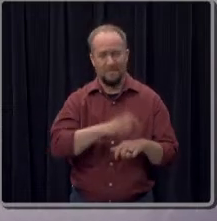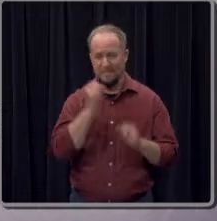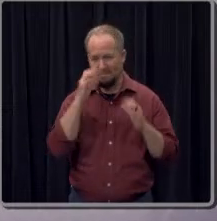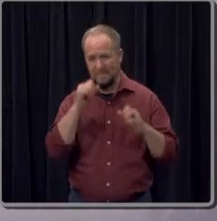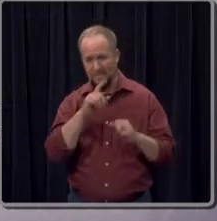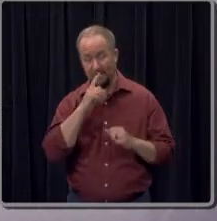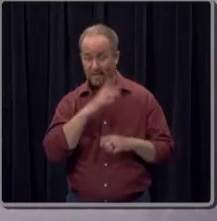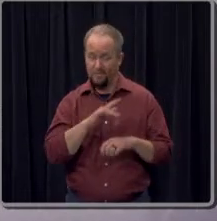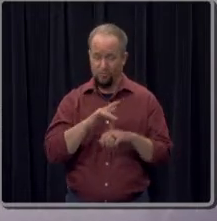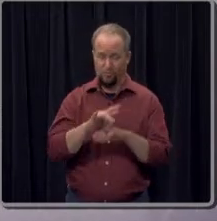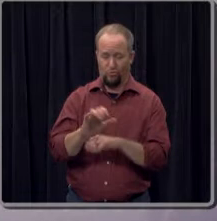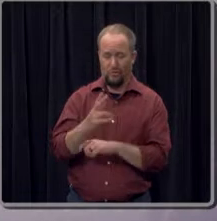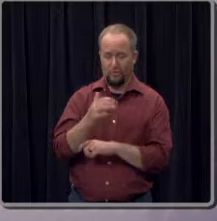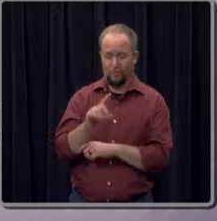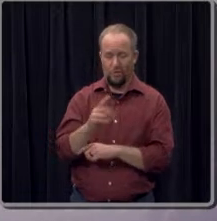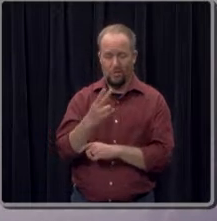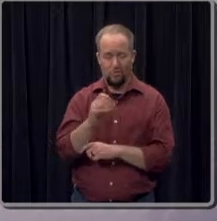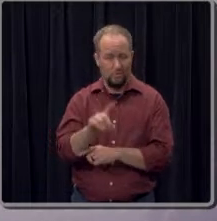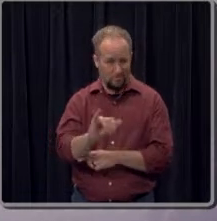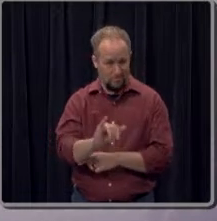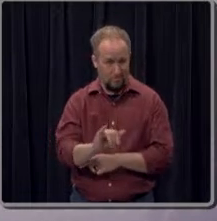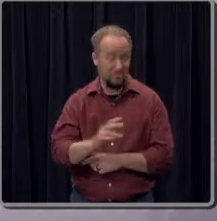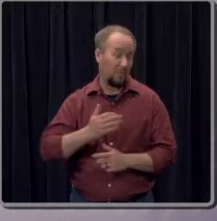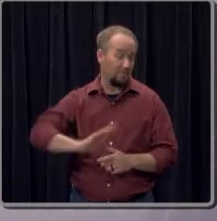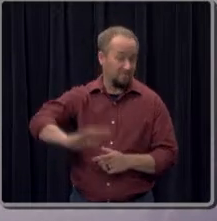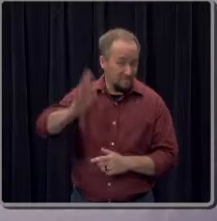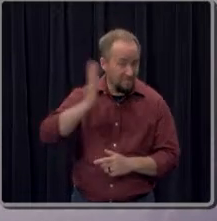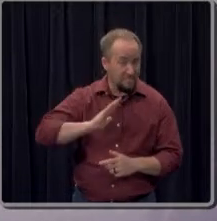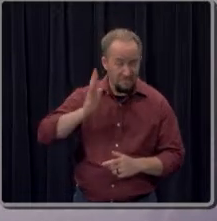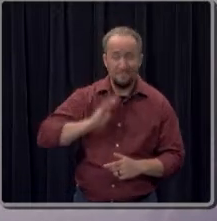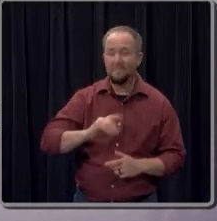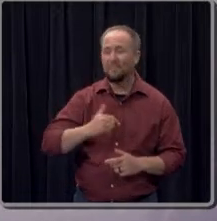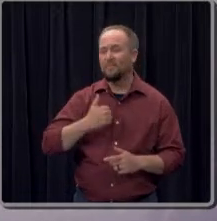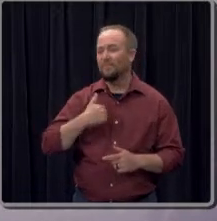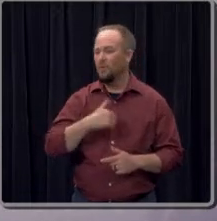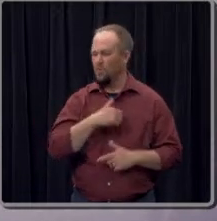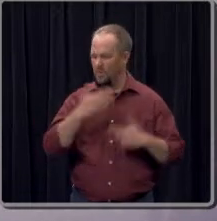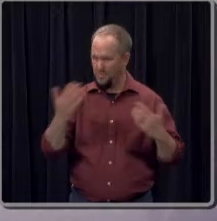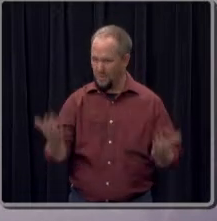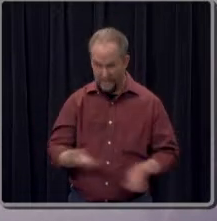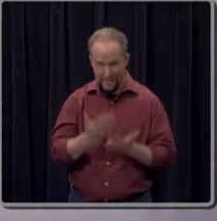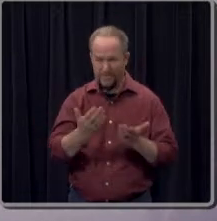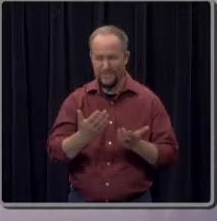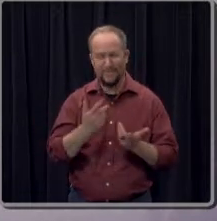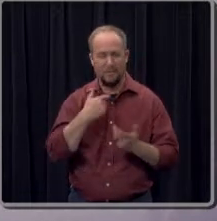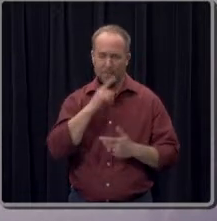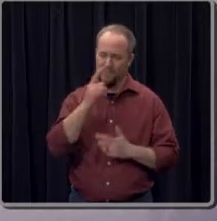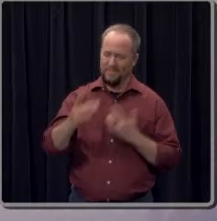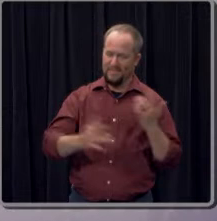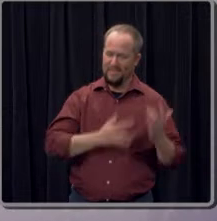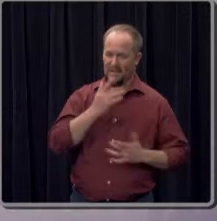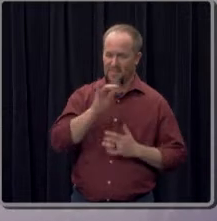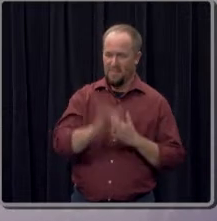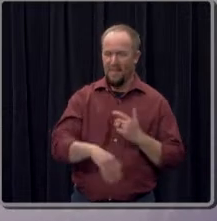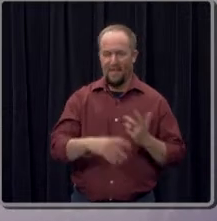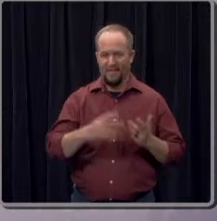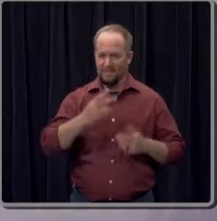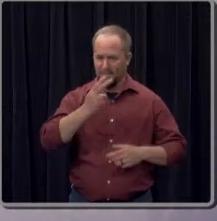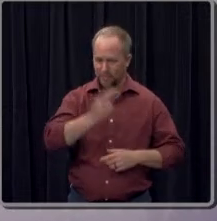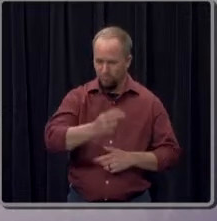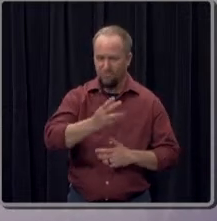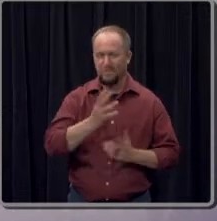early childhood. So back in the day, we were here on the map. So I'm really excited about that. So it's a